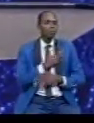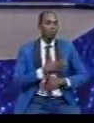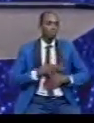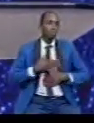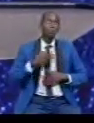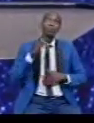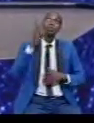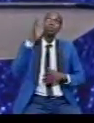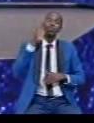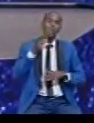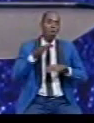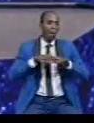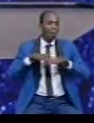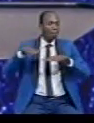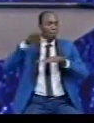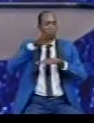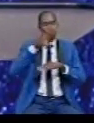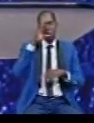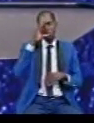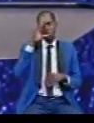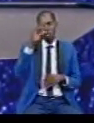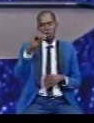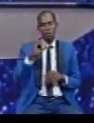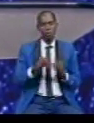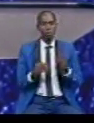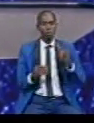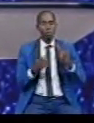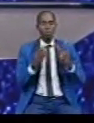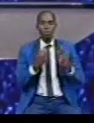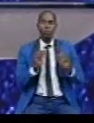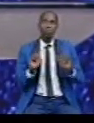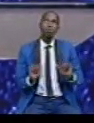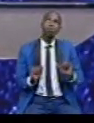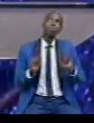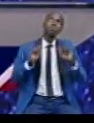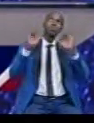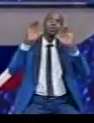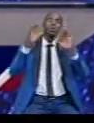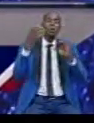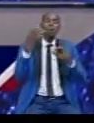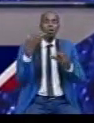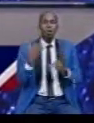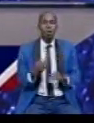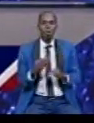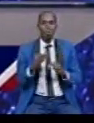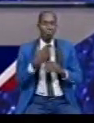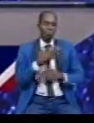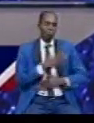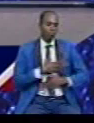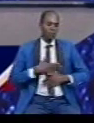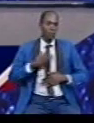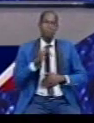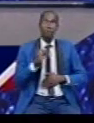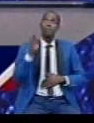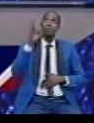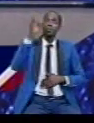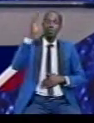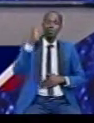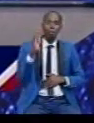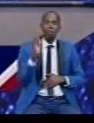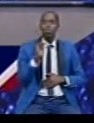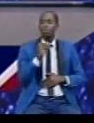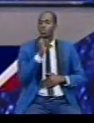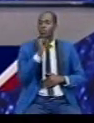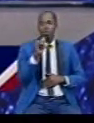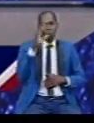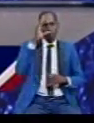men. Number two, the devotion of pleasing God rather than men.